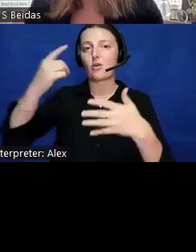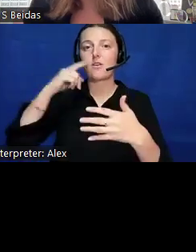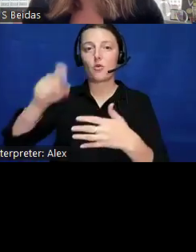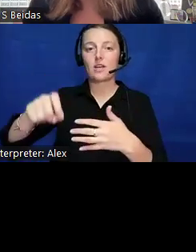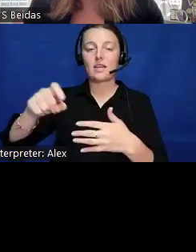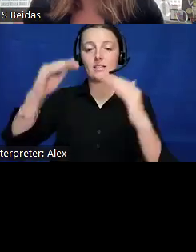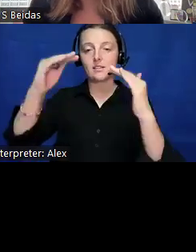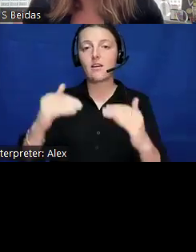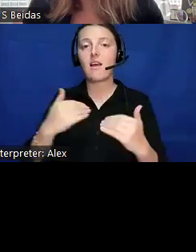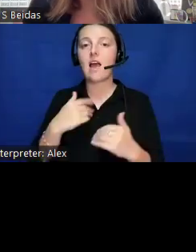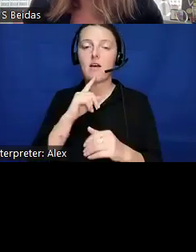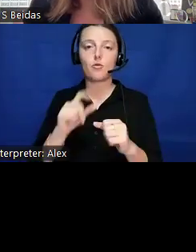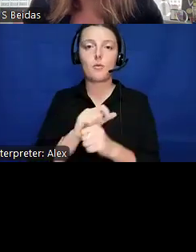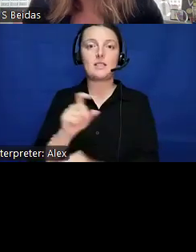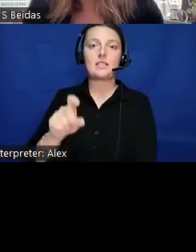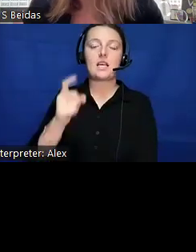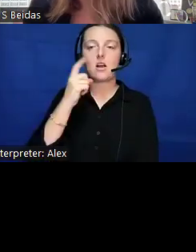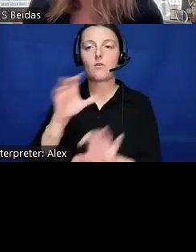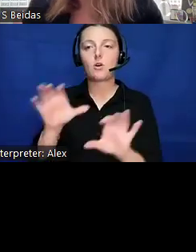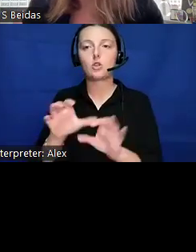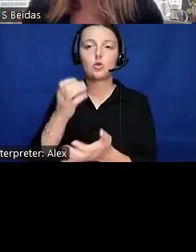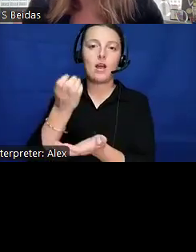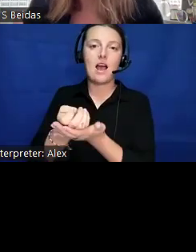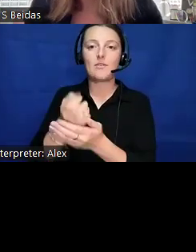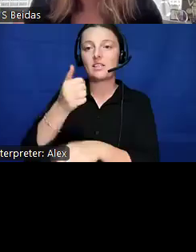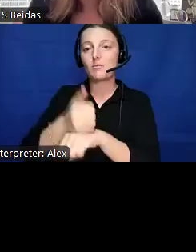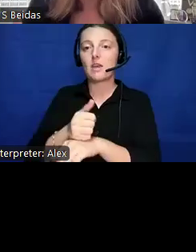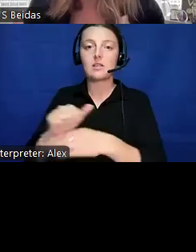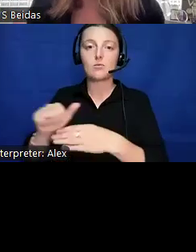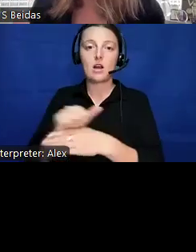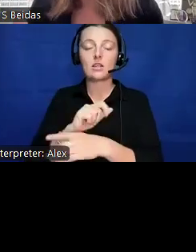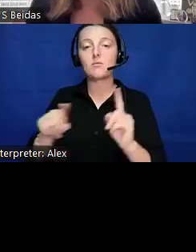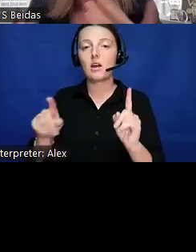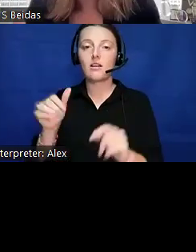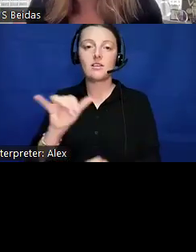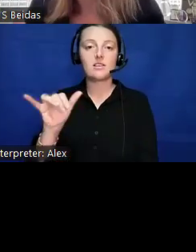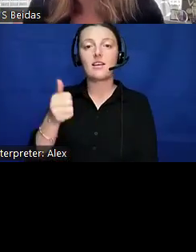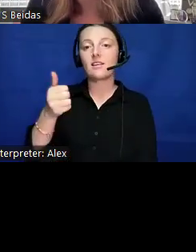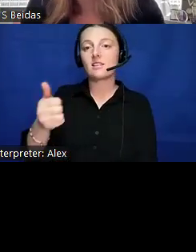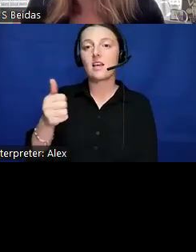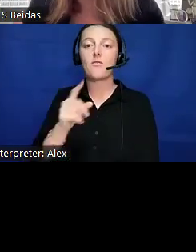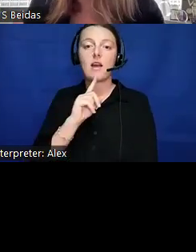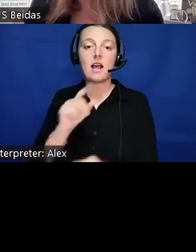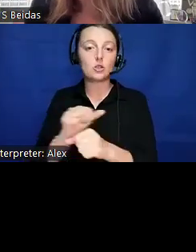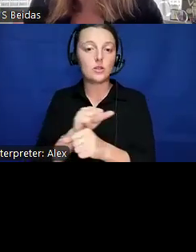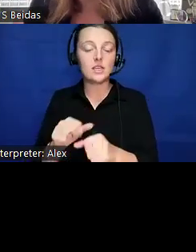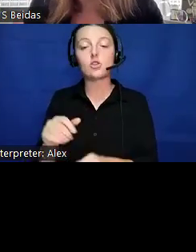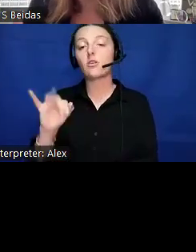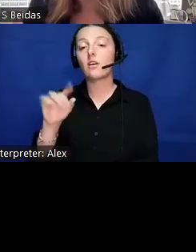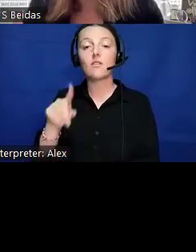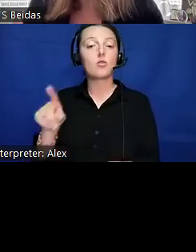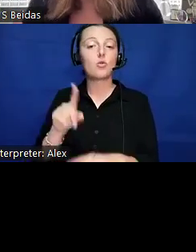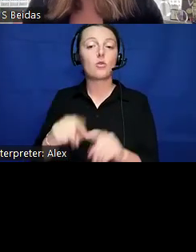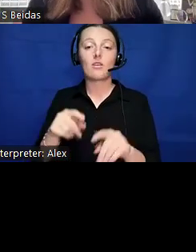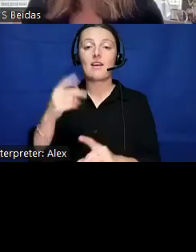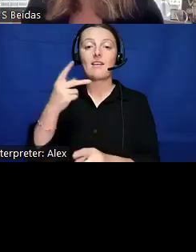was a real desire to do evidence-based practice, but it's kind of like self-actualization. If you're not able to keep the light on, stay compliant with regulations, and